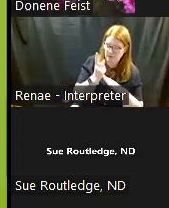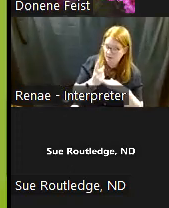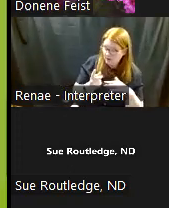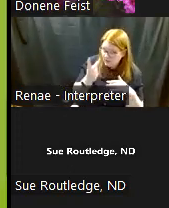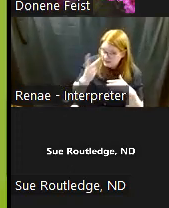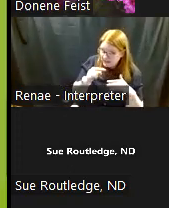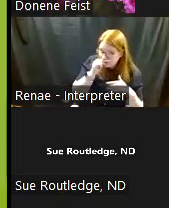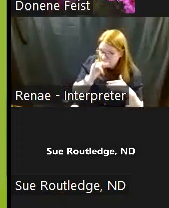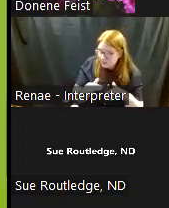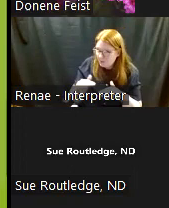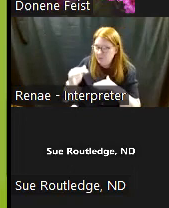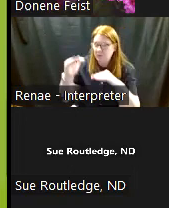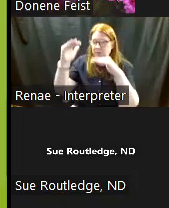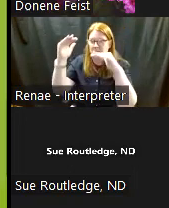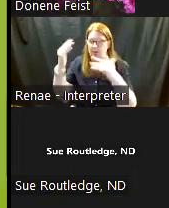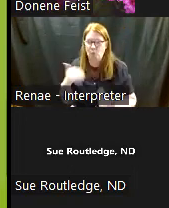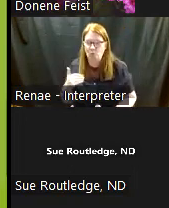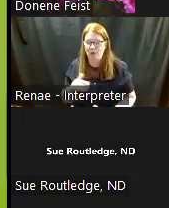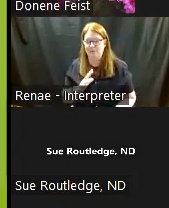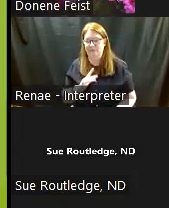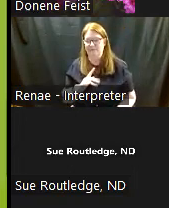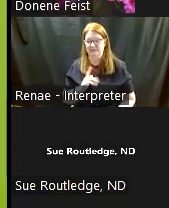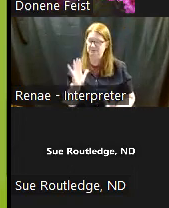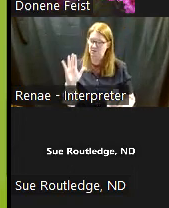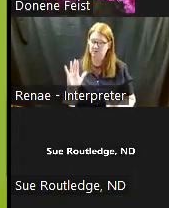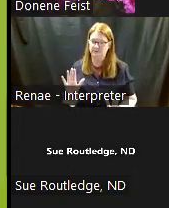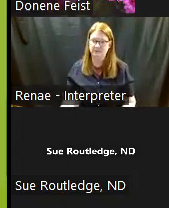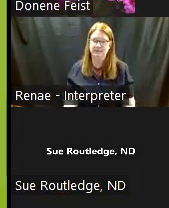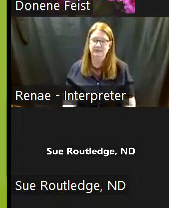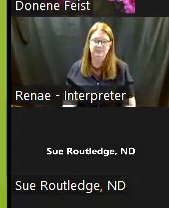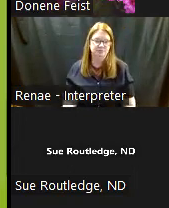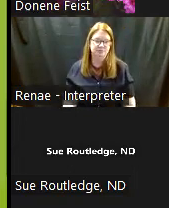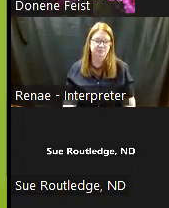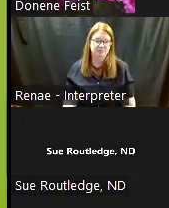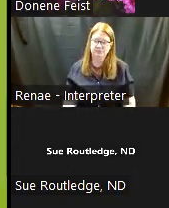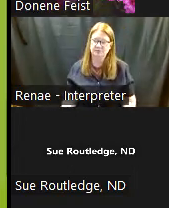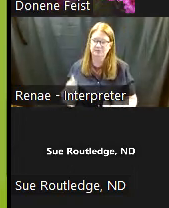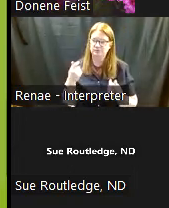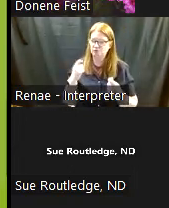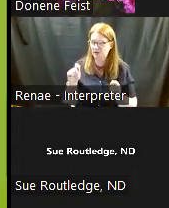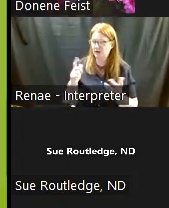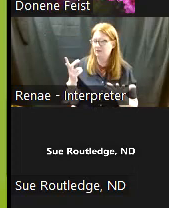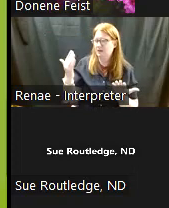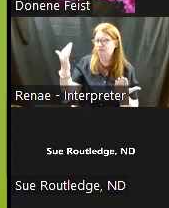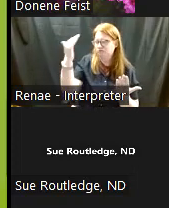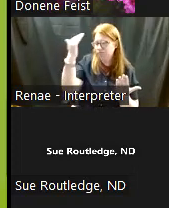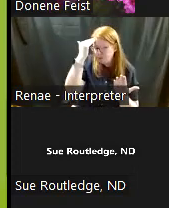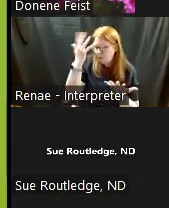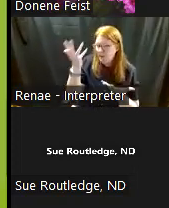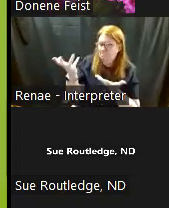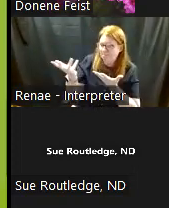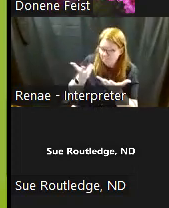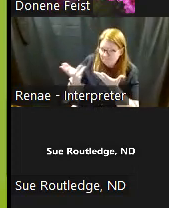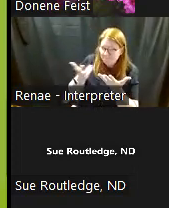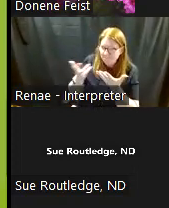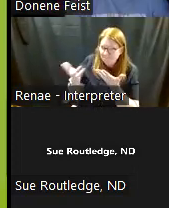thrive there's nothing better. So, like I said, I try to be cognizant and thoughtful of where parents are and meeting families where